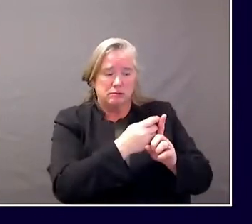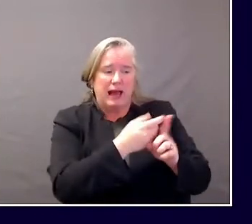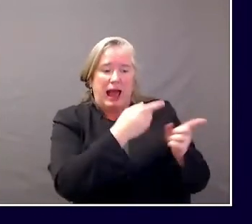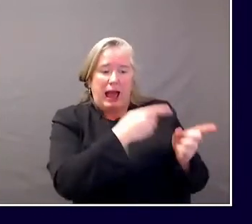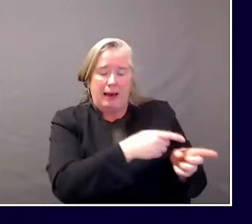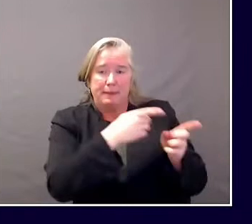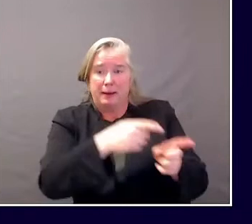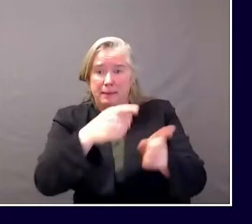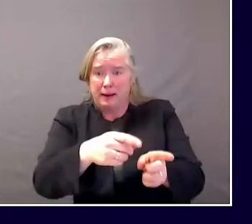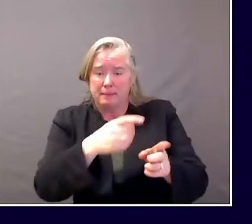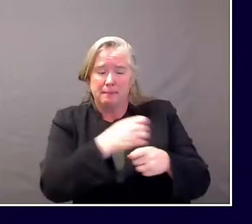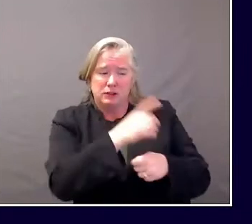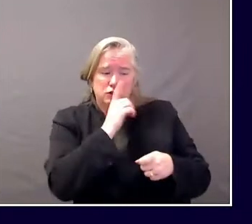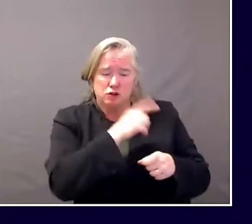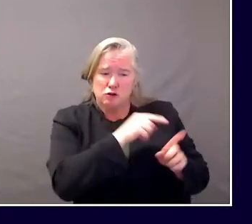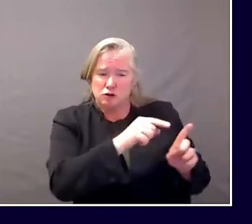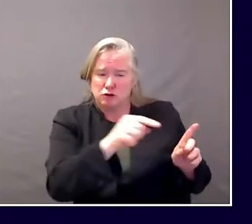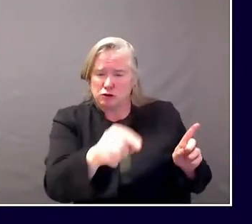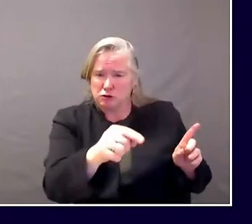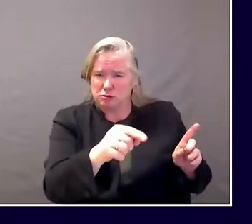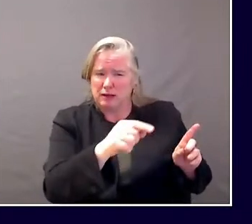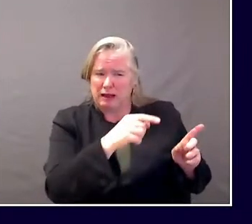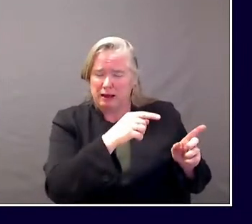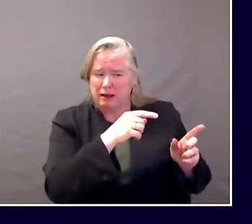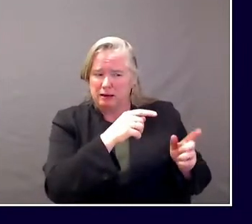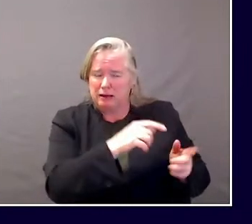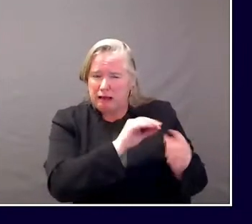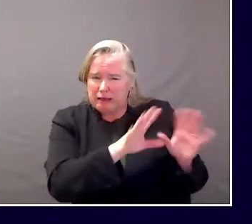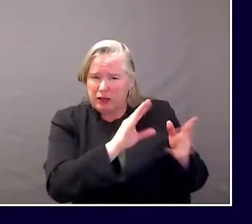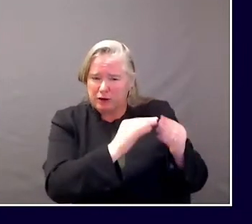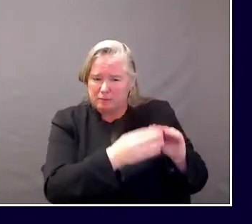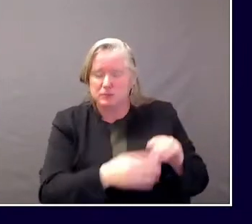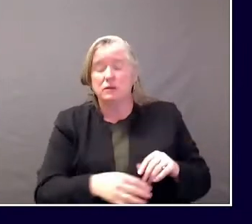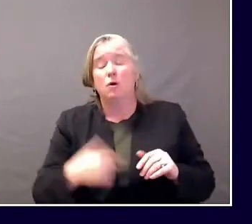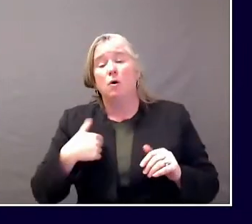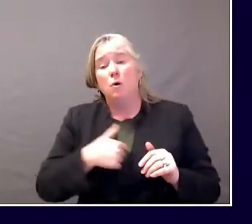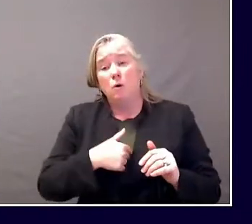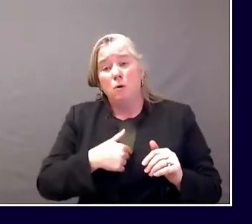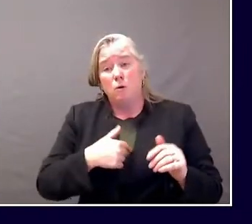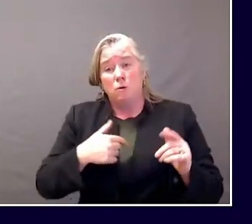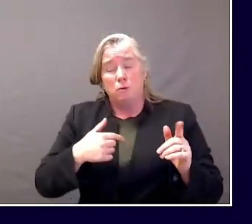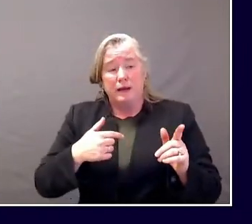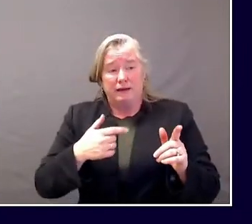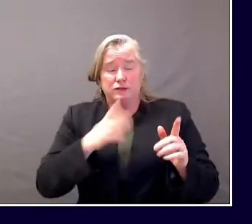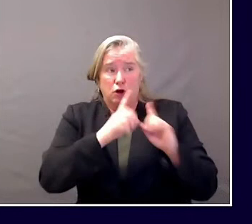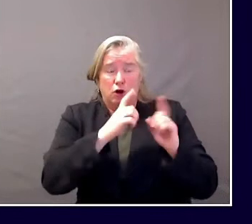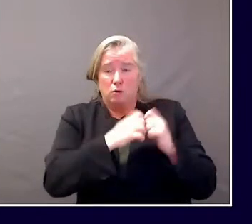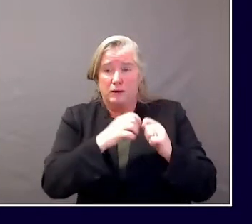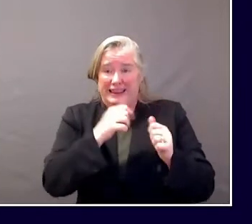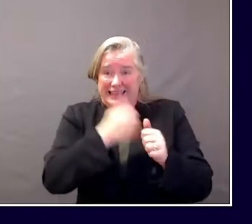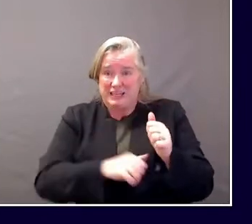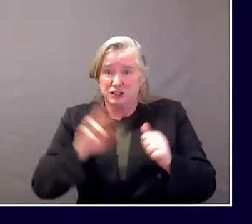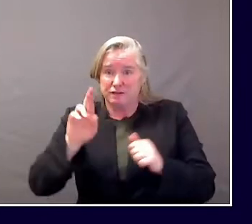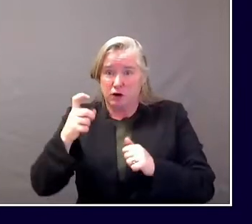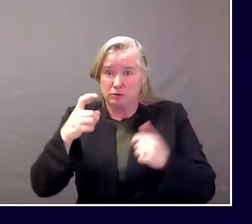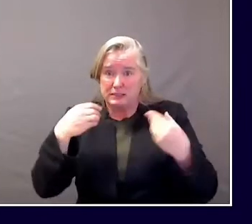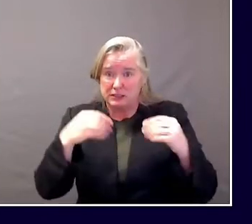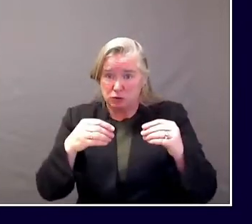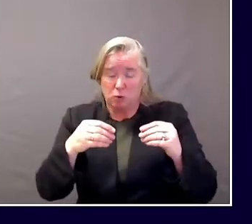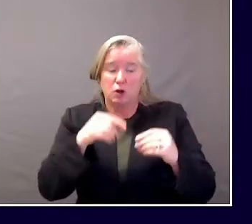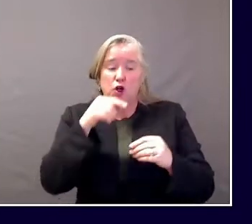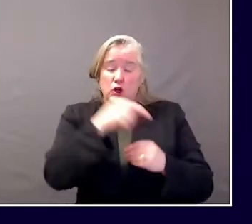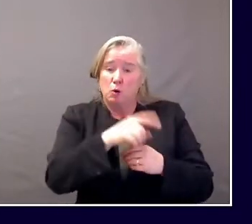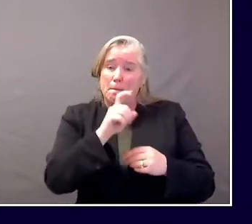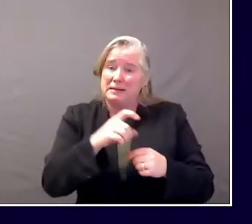the pharmacies at all levels to emphasize that they need to be fully staffed so that when they go on site, they